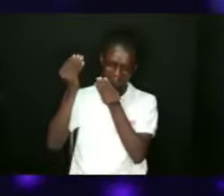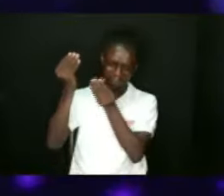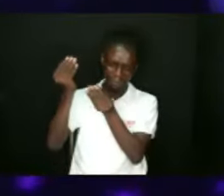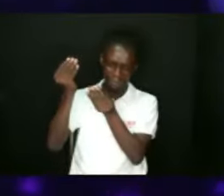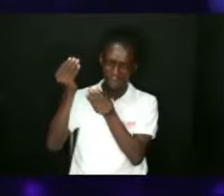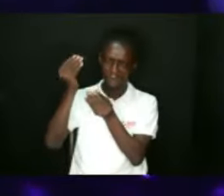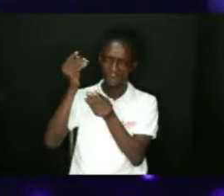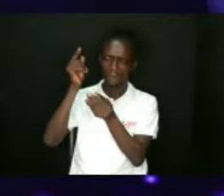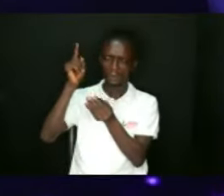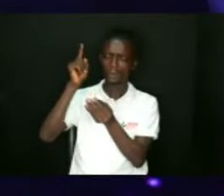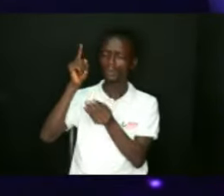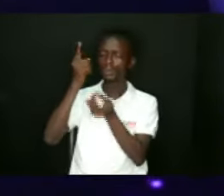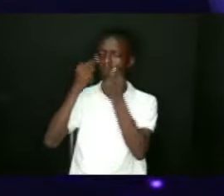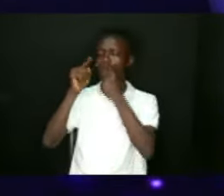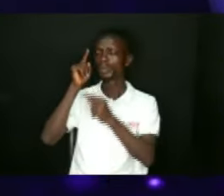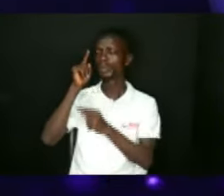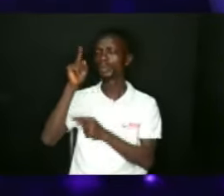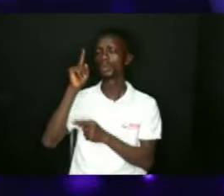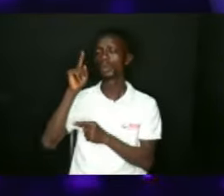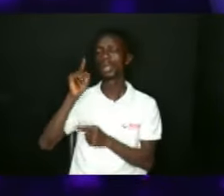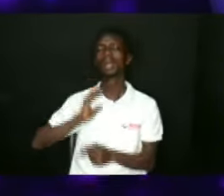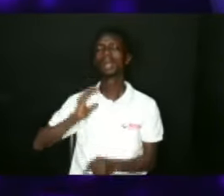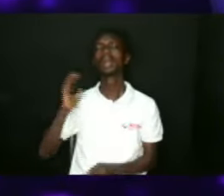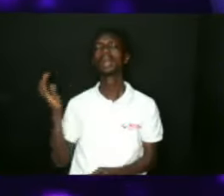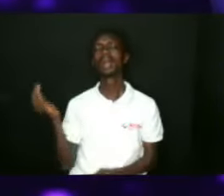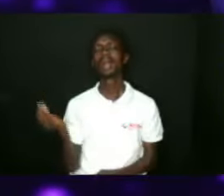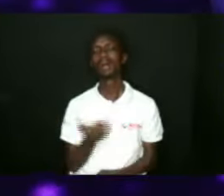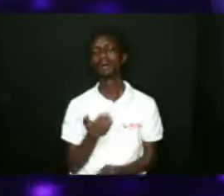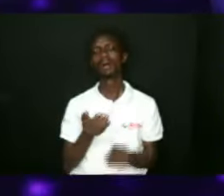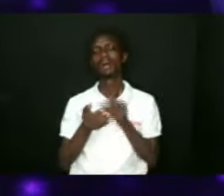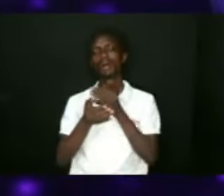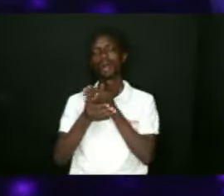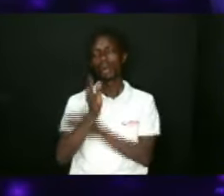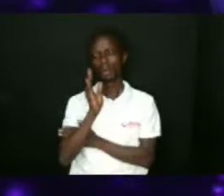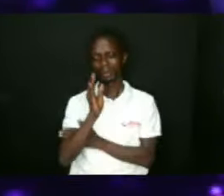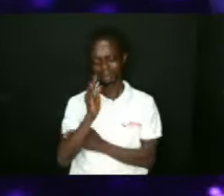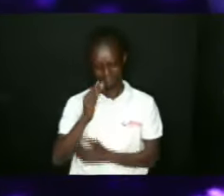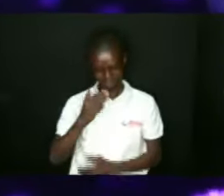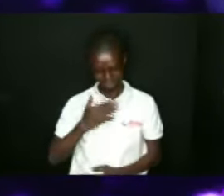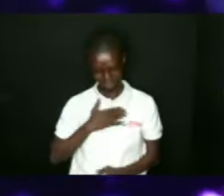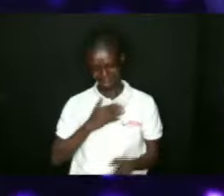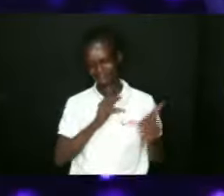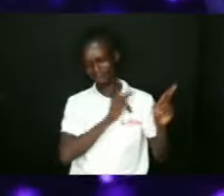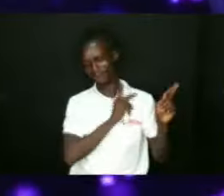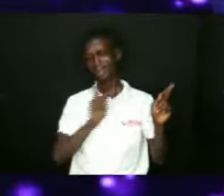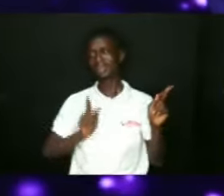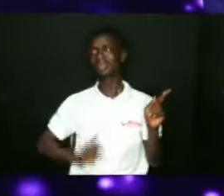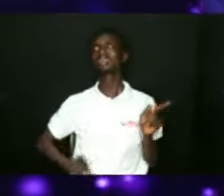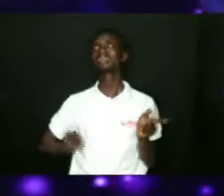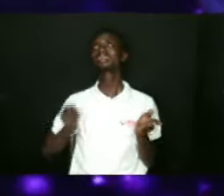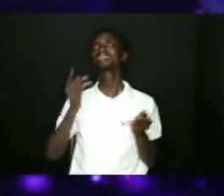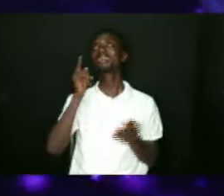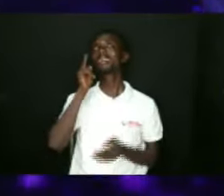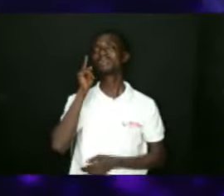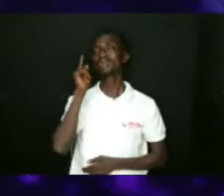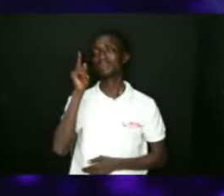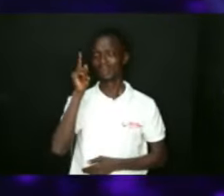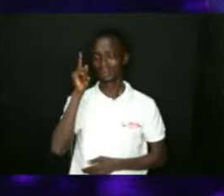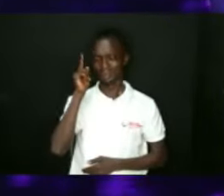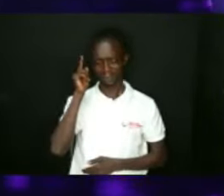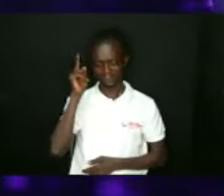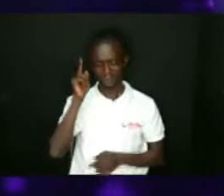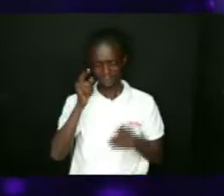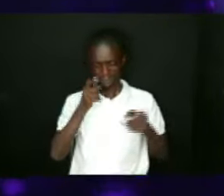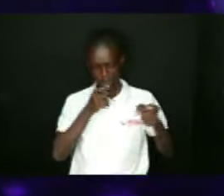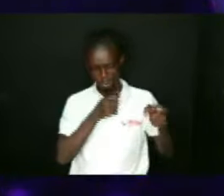You are our God. You are our King. You are the ruler of